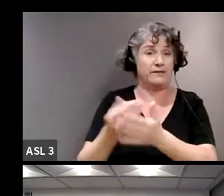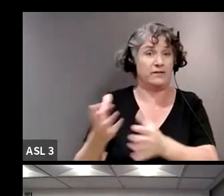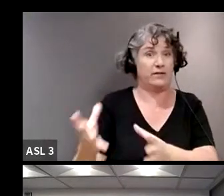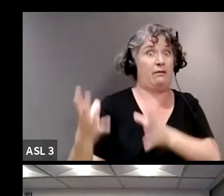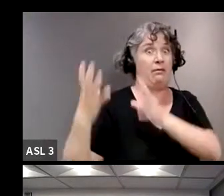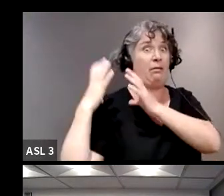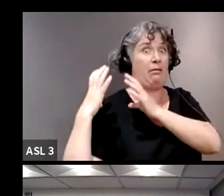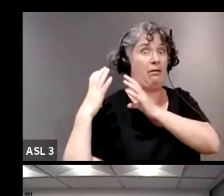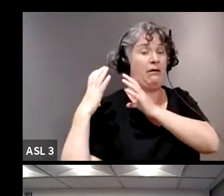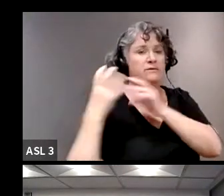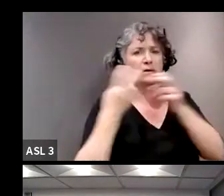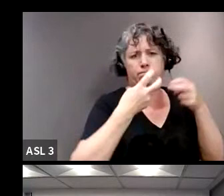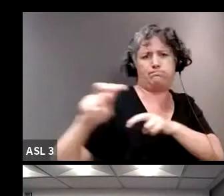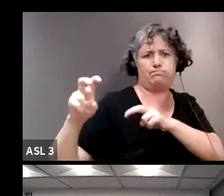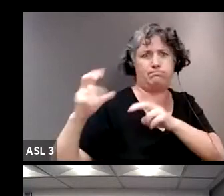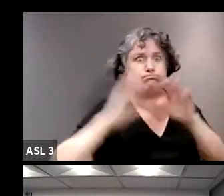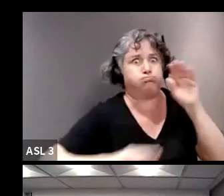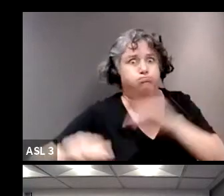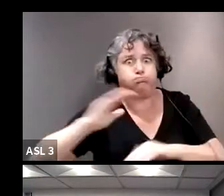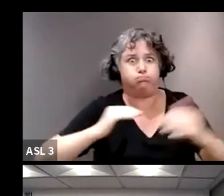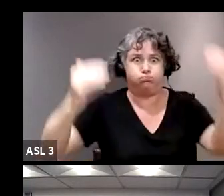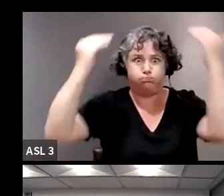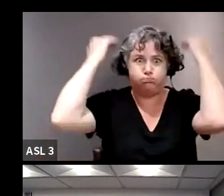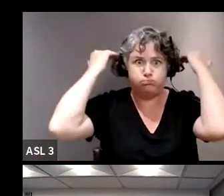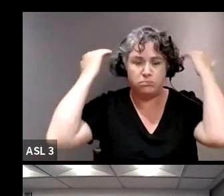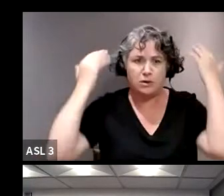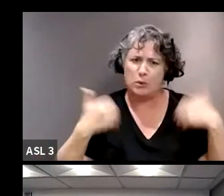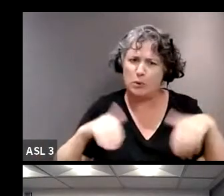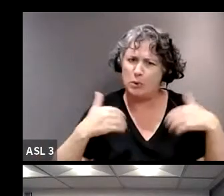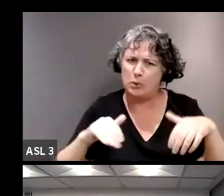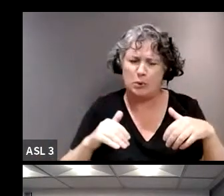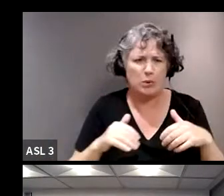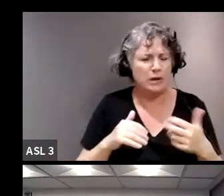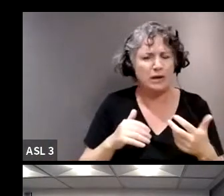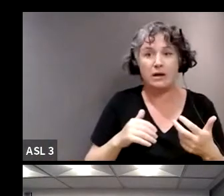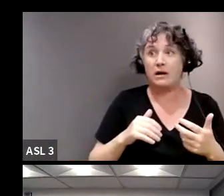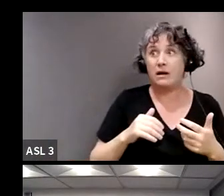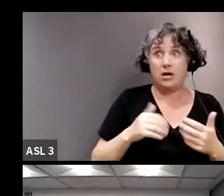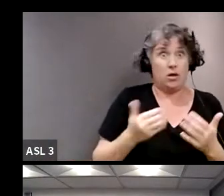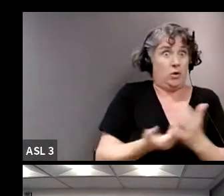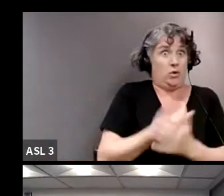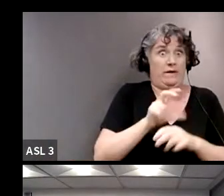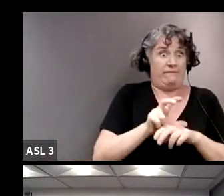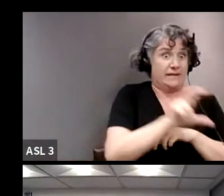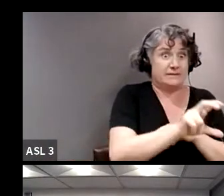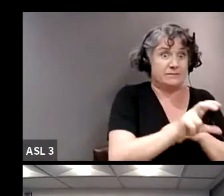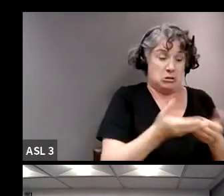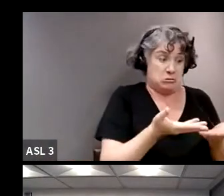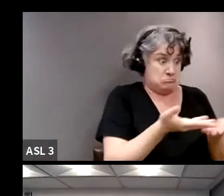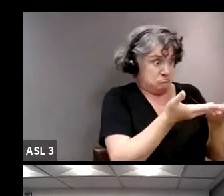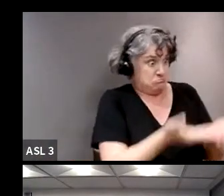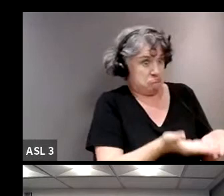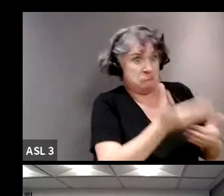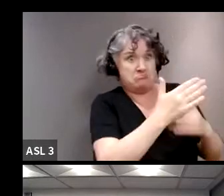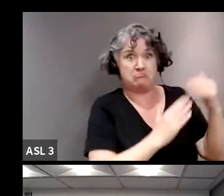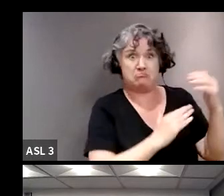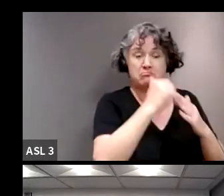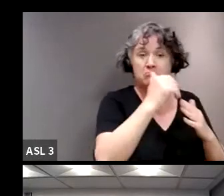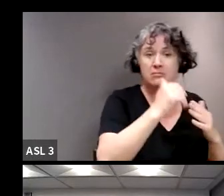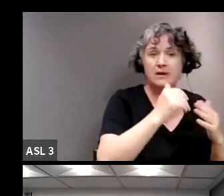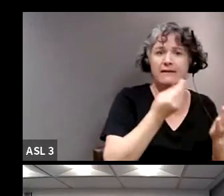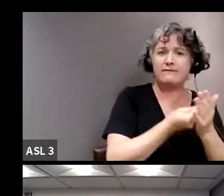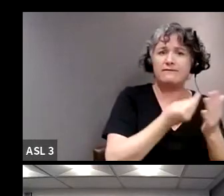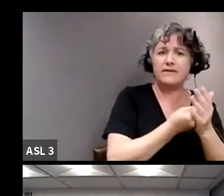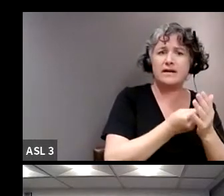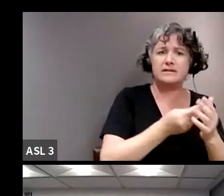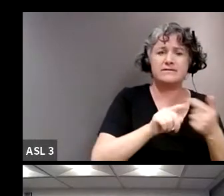diversion will be difficult even if you include all the new investment of any kind noted in the budget documents and the funds committed by